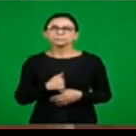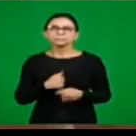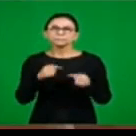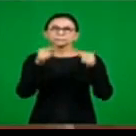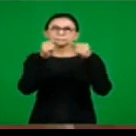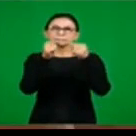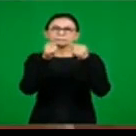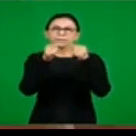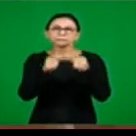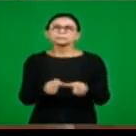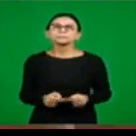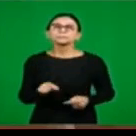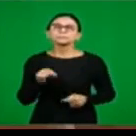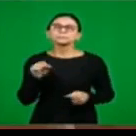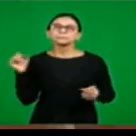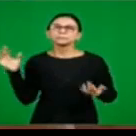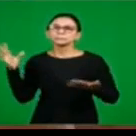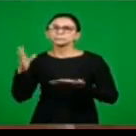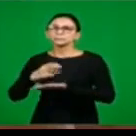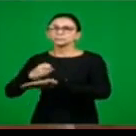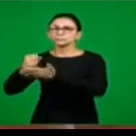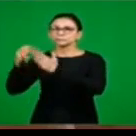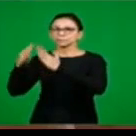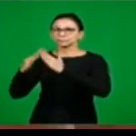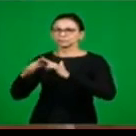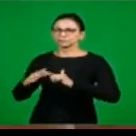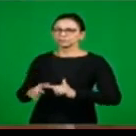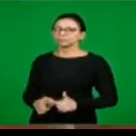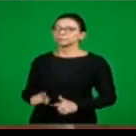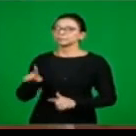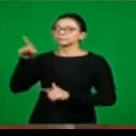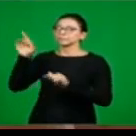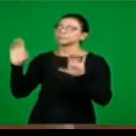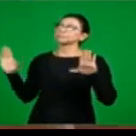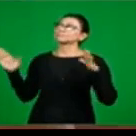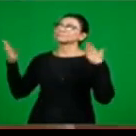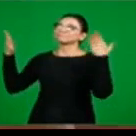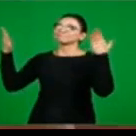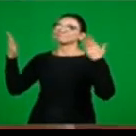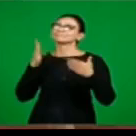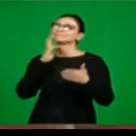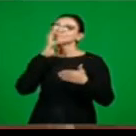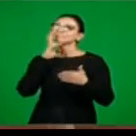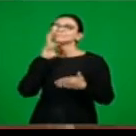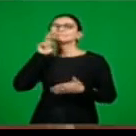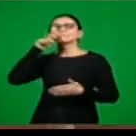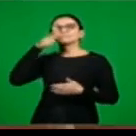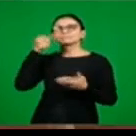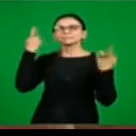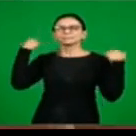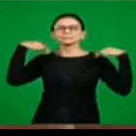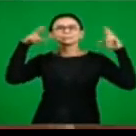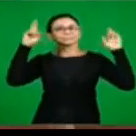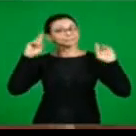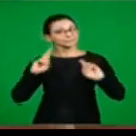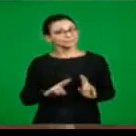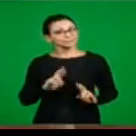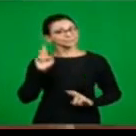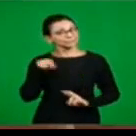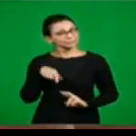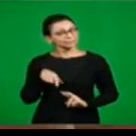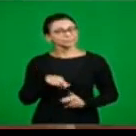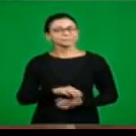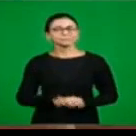It's related to what? With the rapture of the church, with the supper that is going to be take place during the